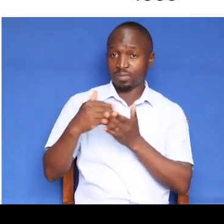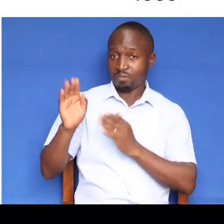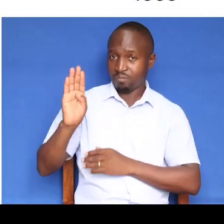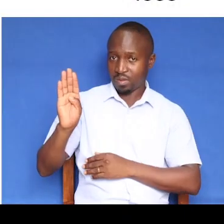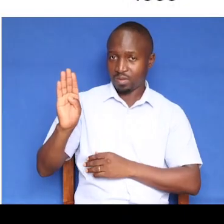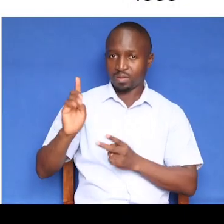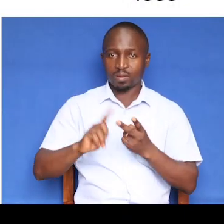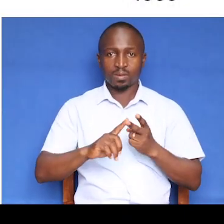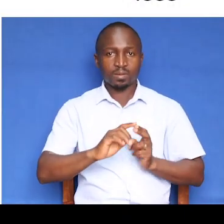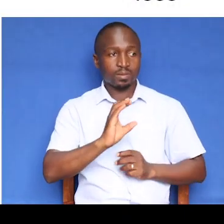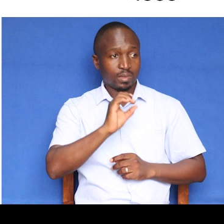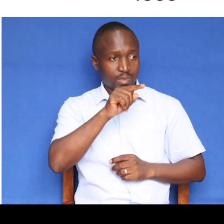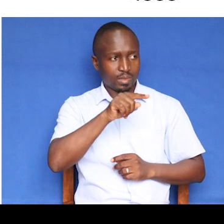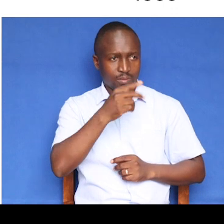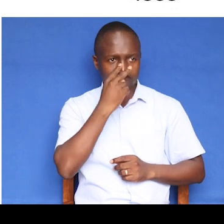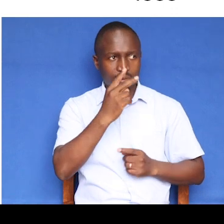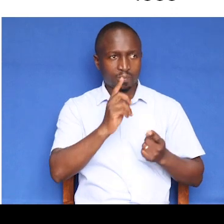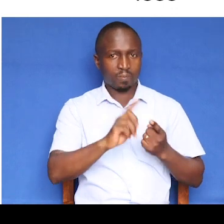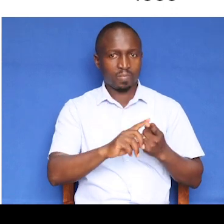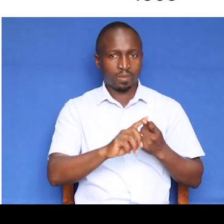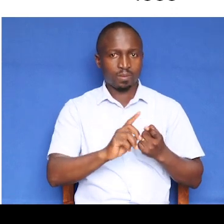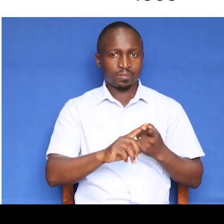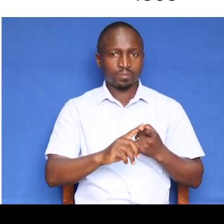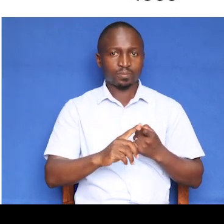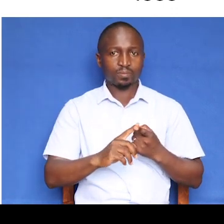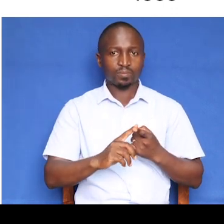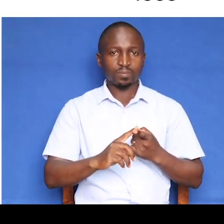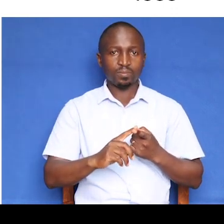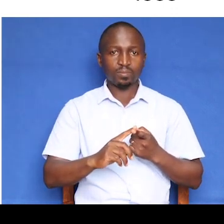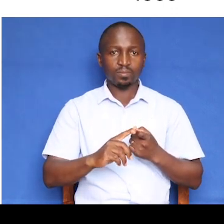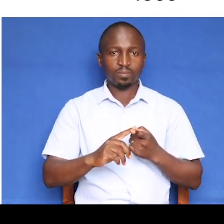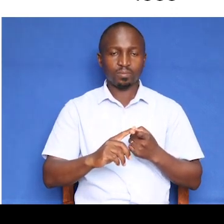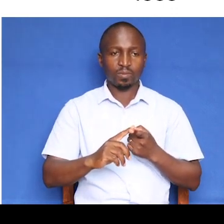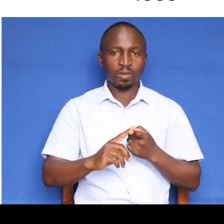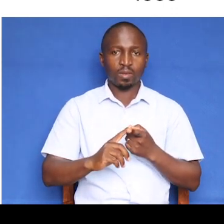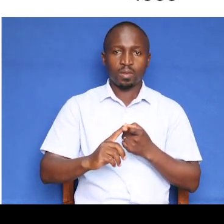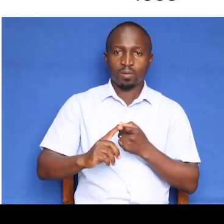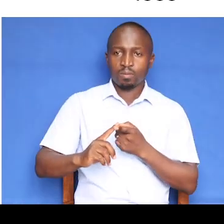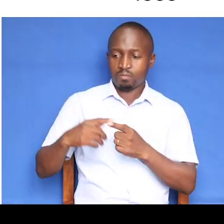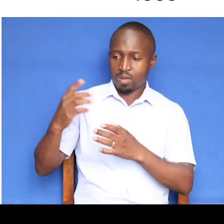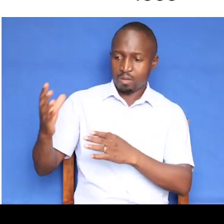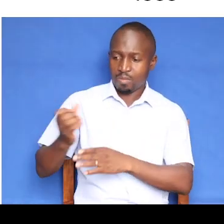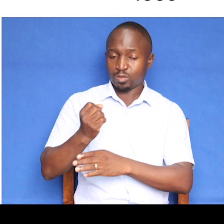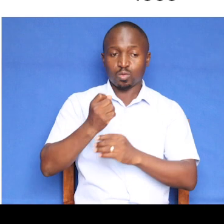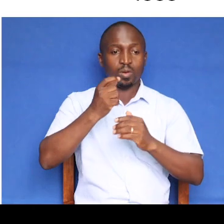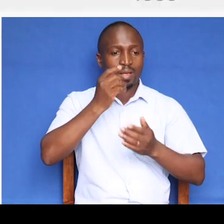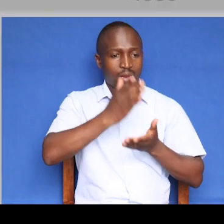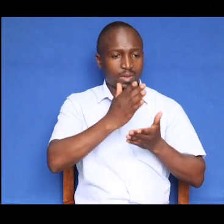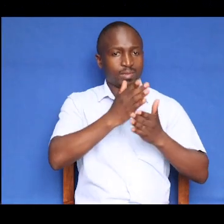C, question needs to compute net domestic income. So net domestic